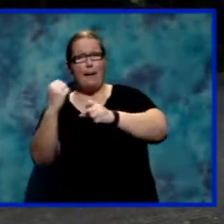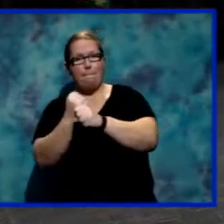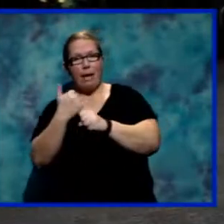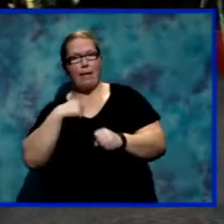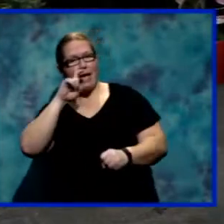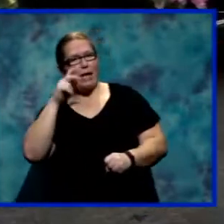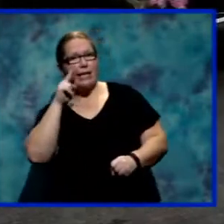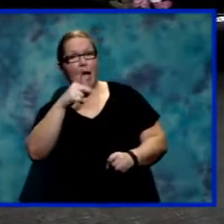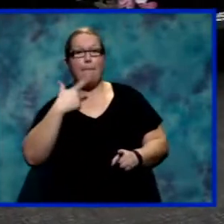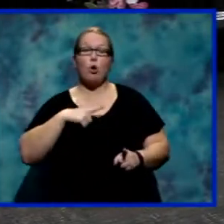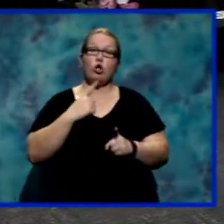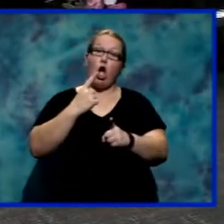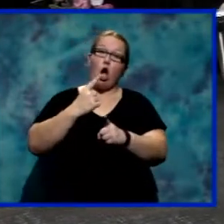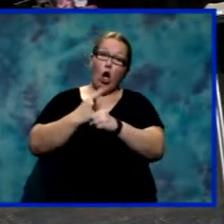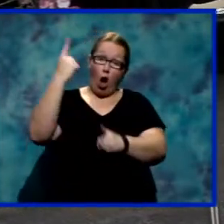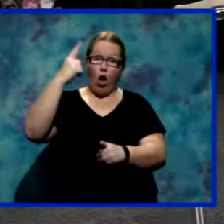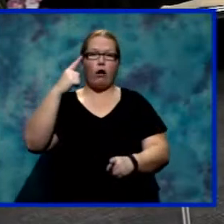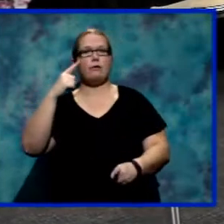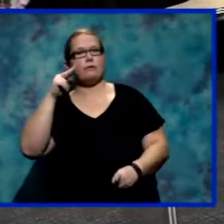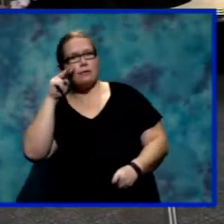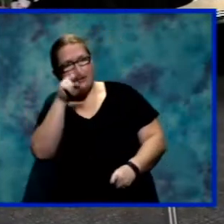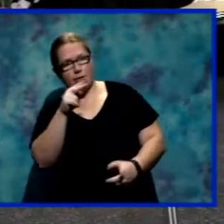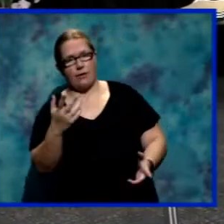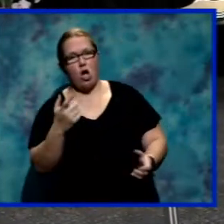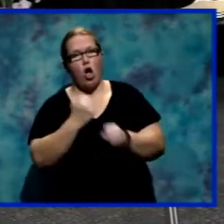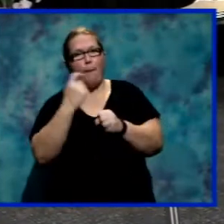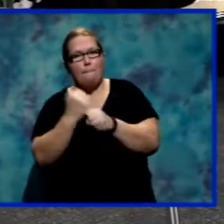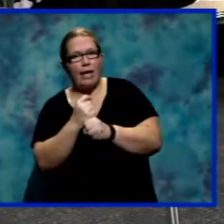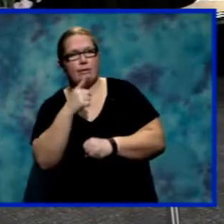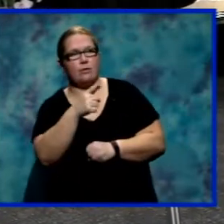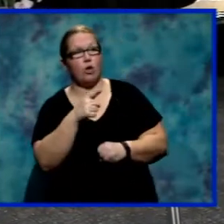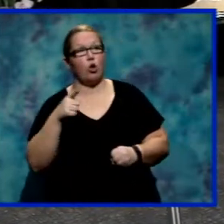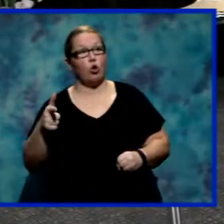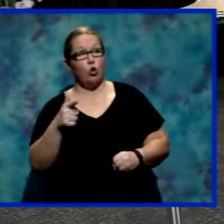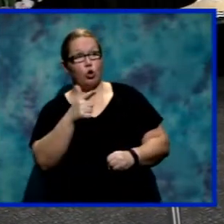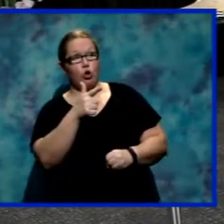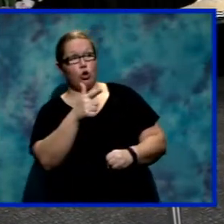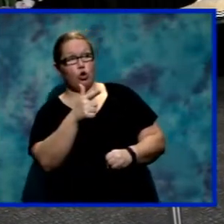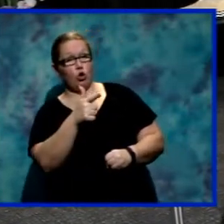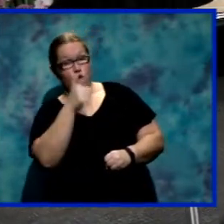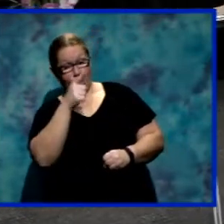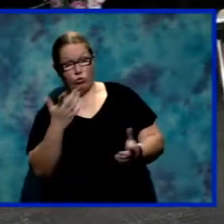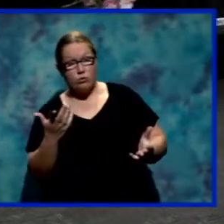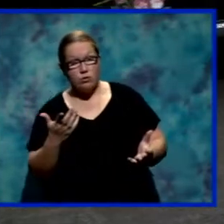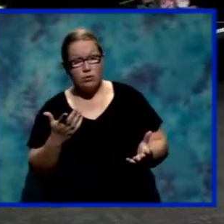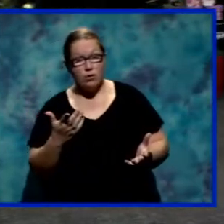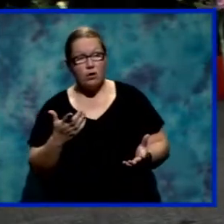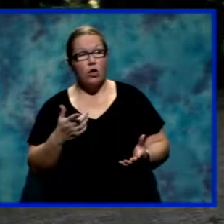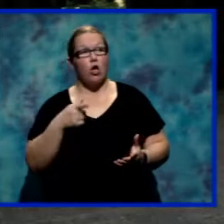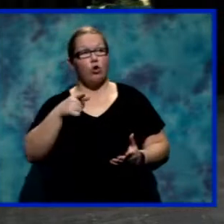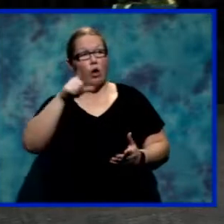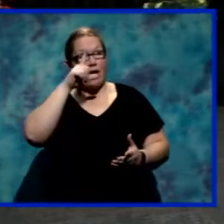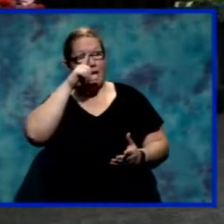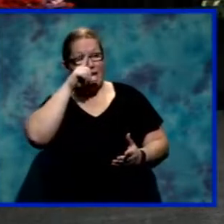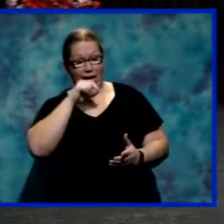God made him. But you could shoot a leopard. You could skin him. God forbid you do that. You shoot a leopard, you skin him, guess what? You can put his